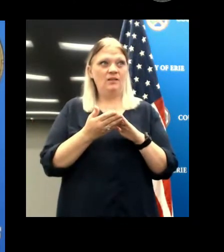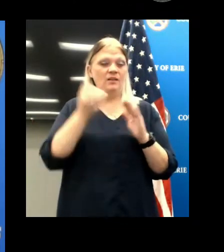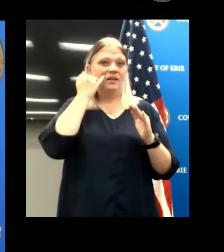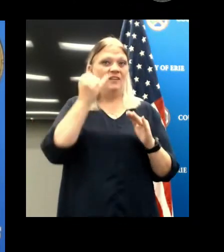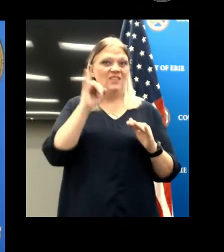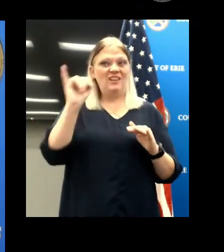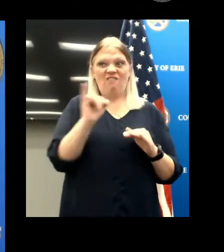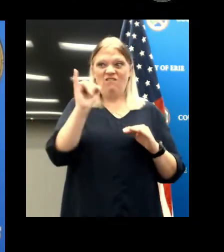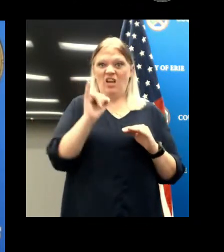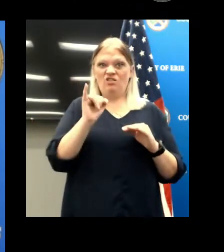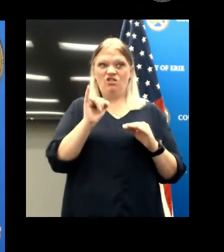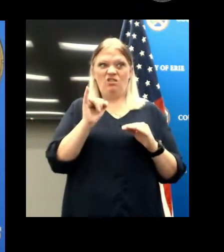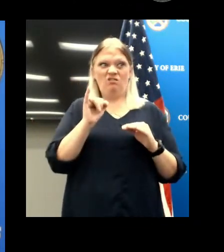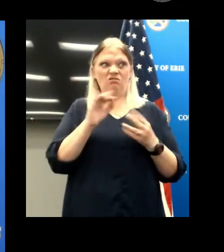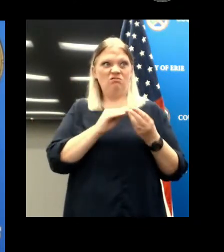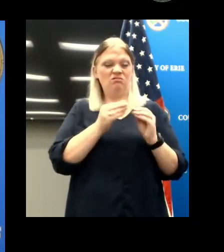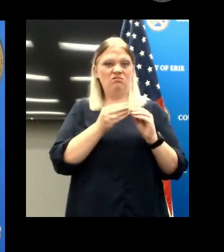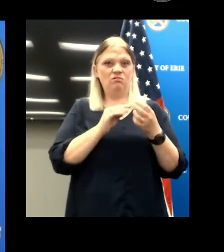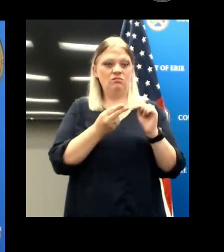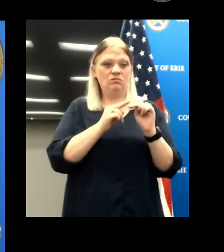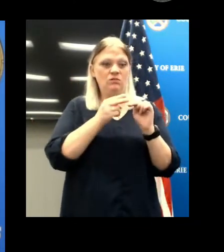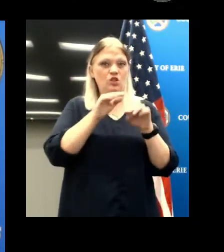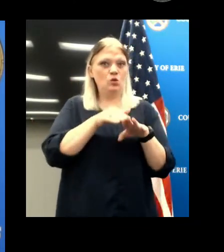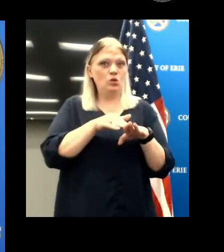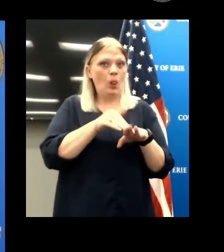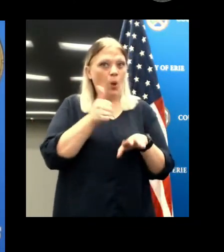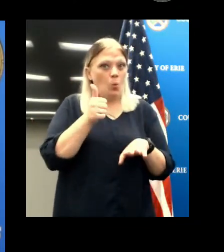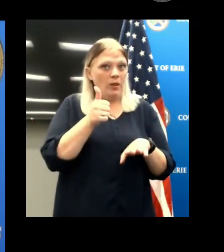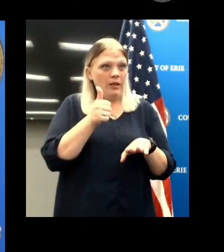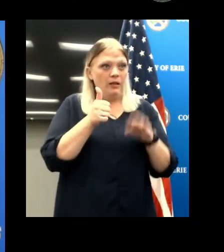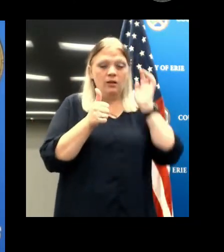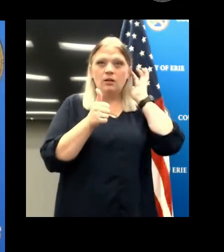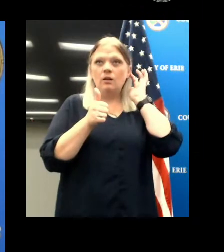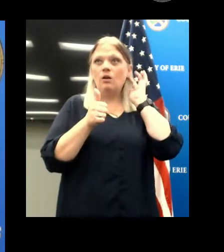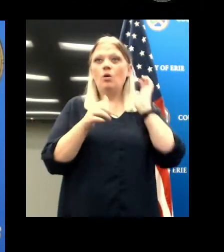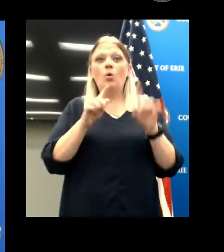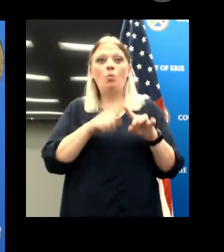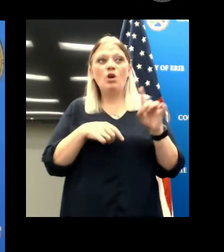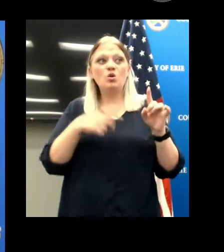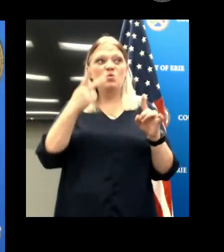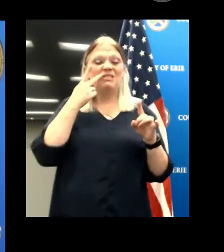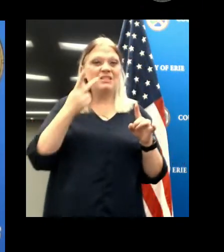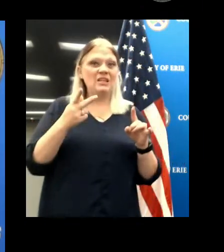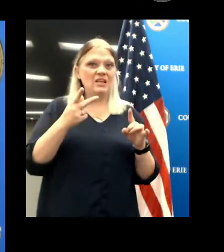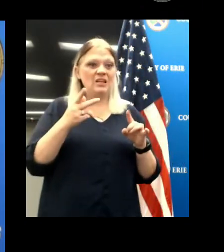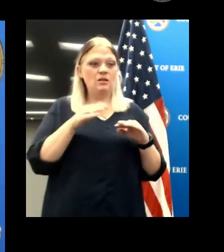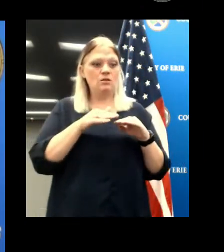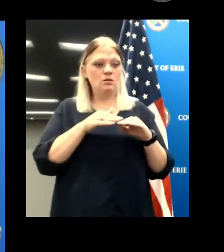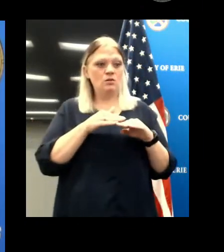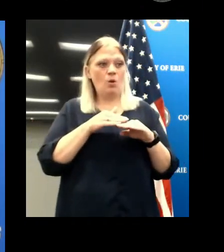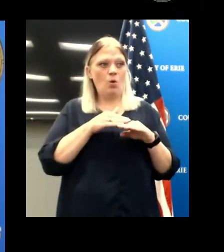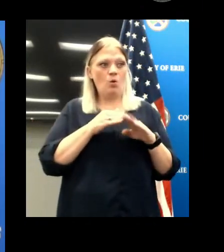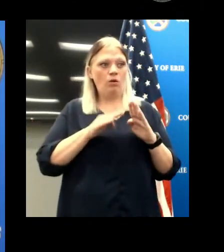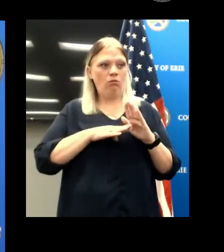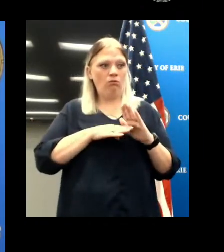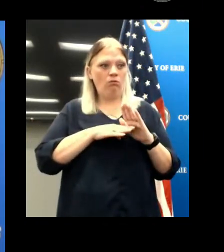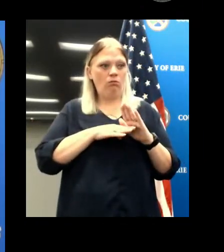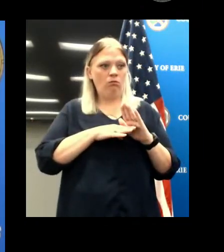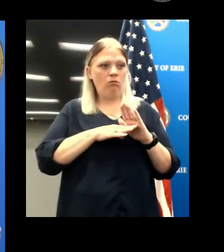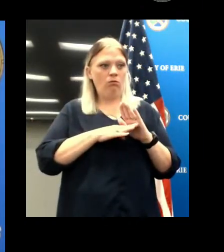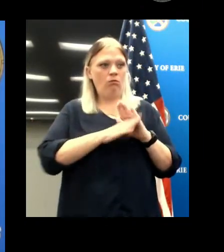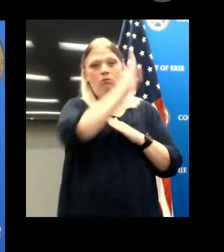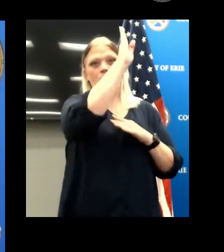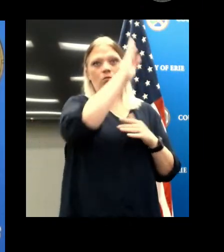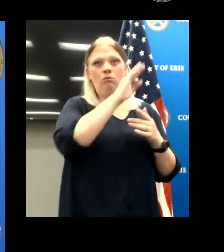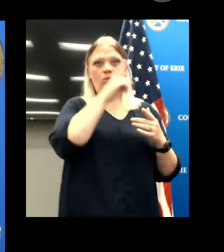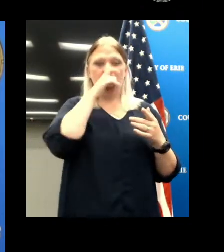infection rate goes up even slowly, what you're seeing is it slowly goes and then it just shoots right up. Because then it gets to a